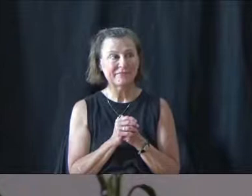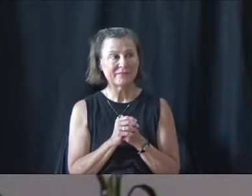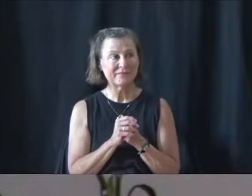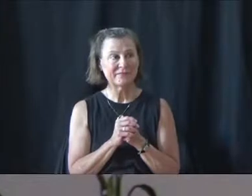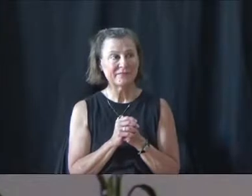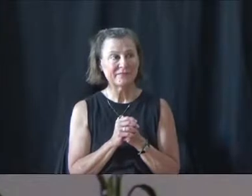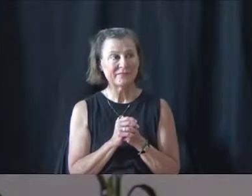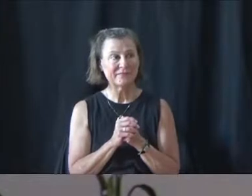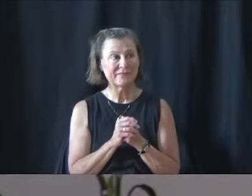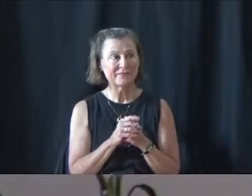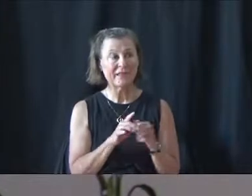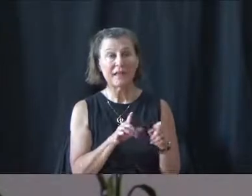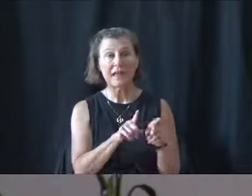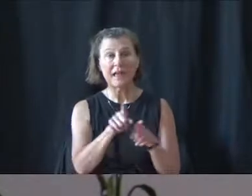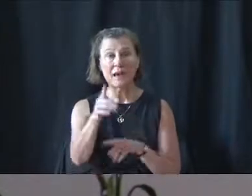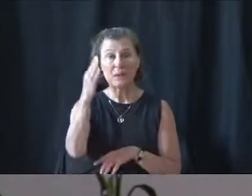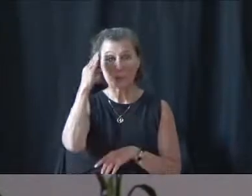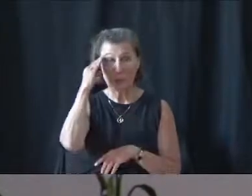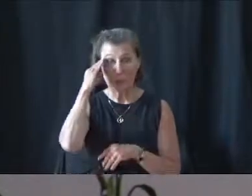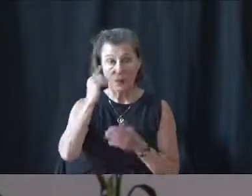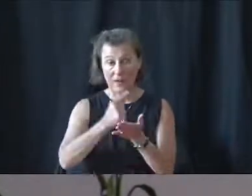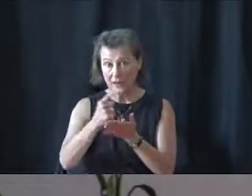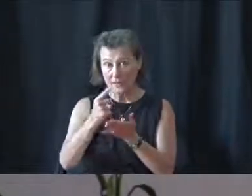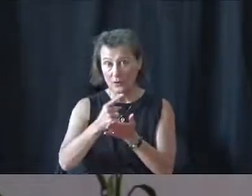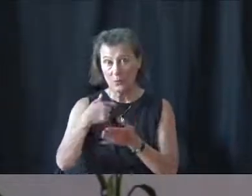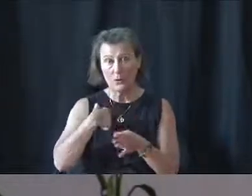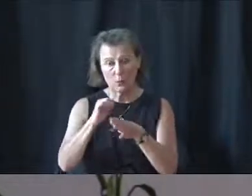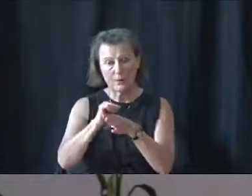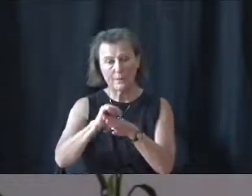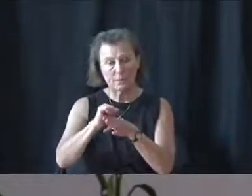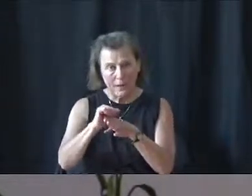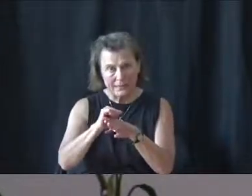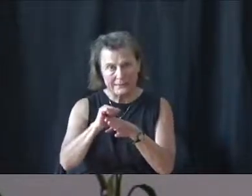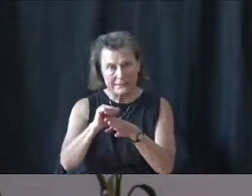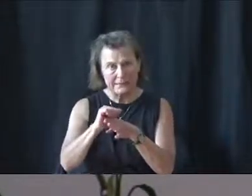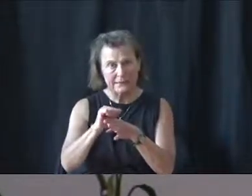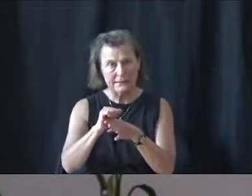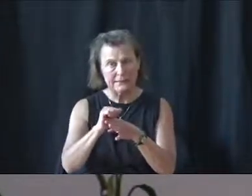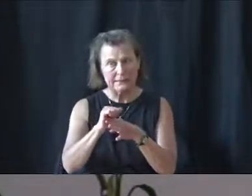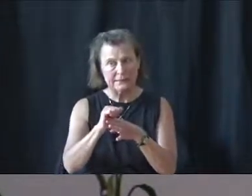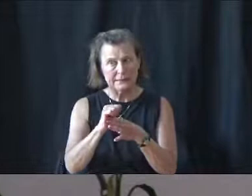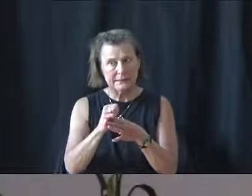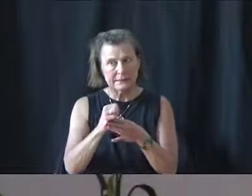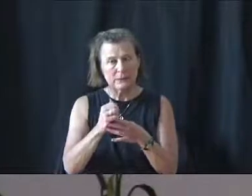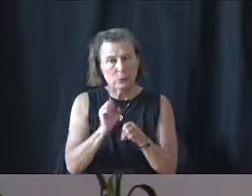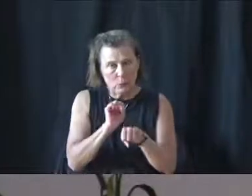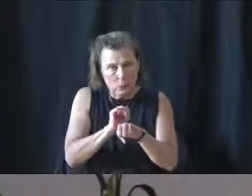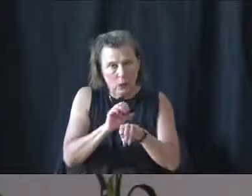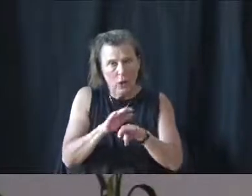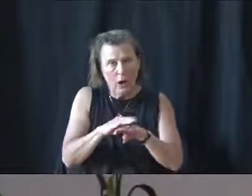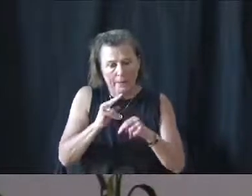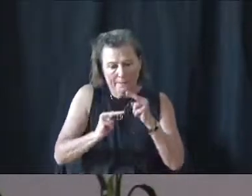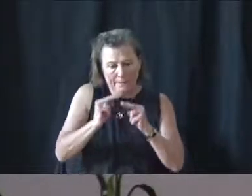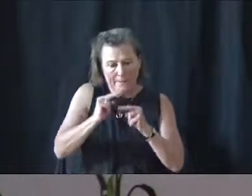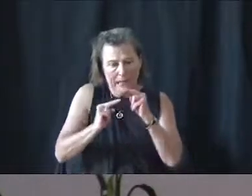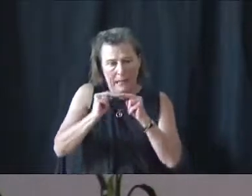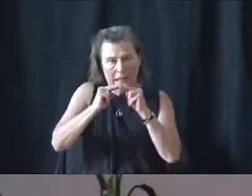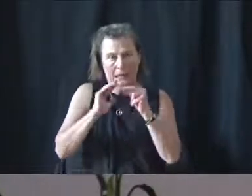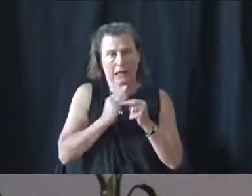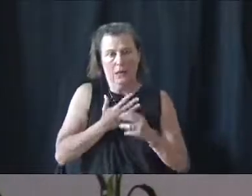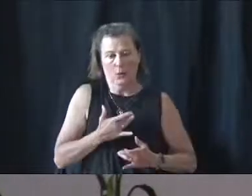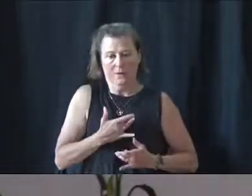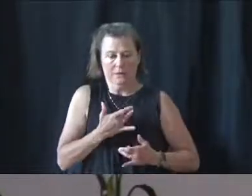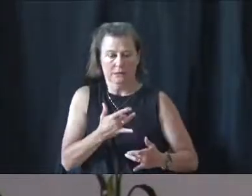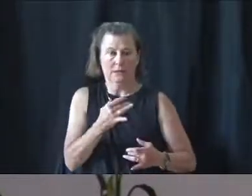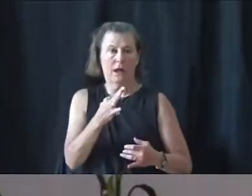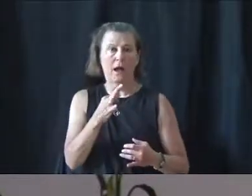So as you know, each week we practice cultivating our sense of compassion, building up that dimension